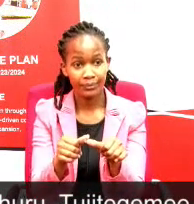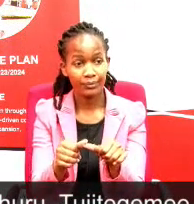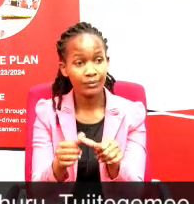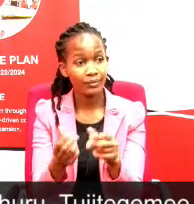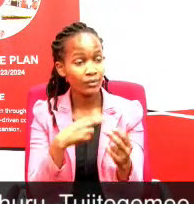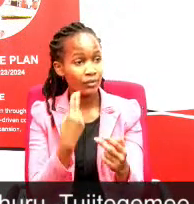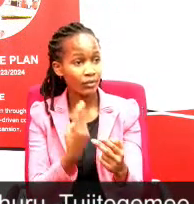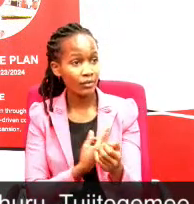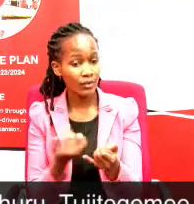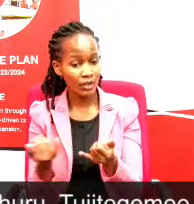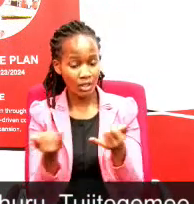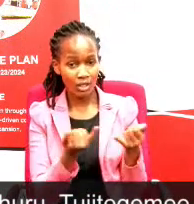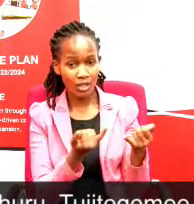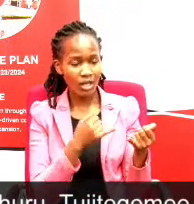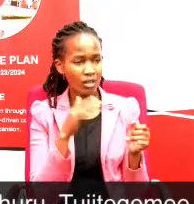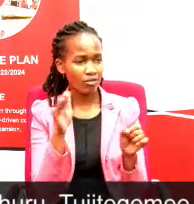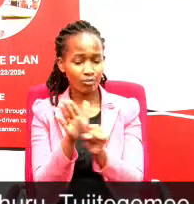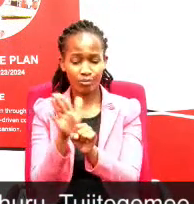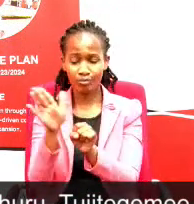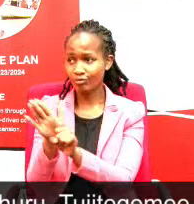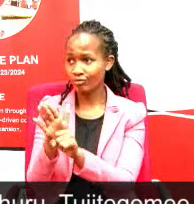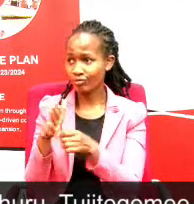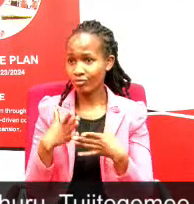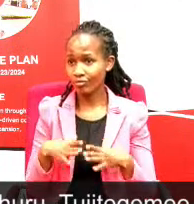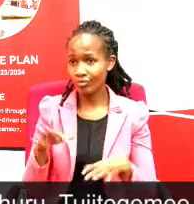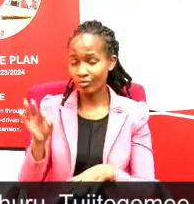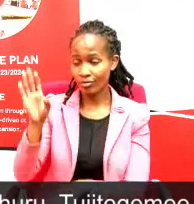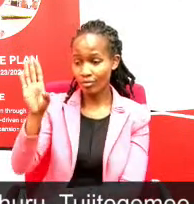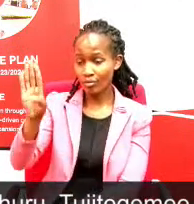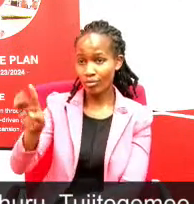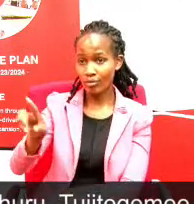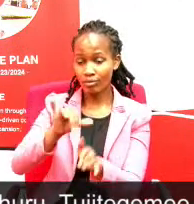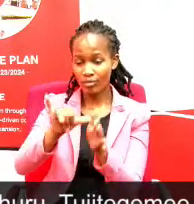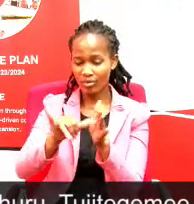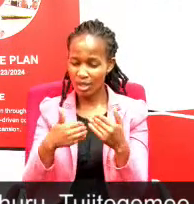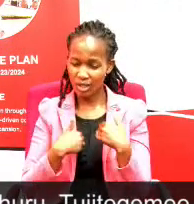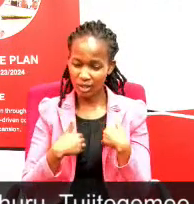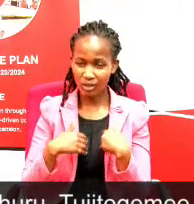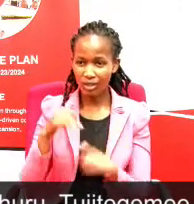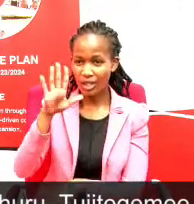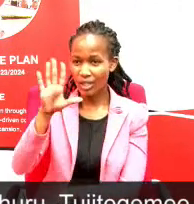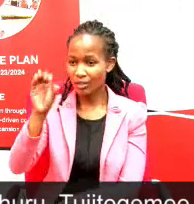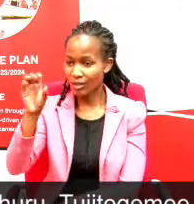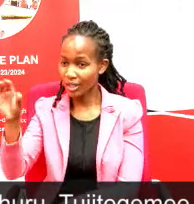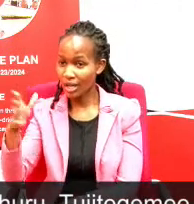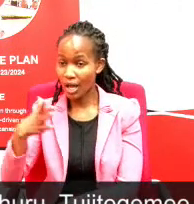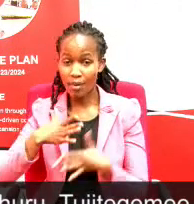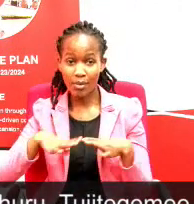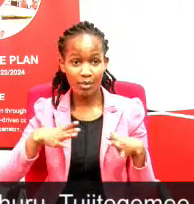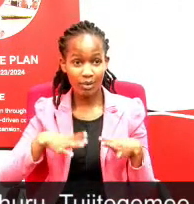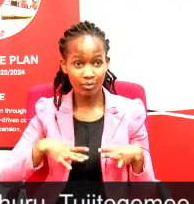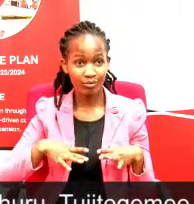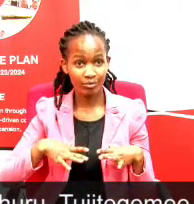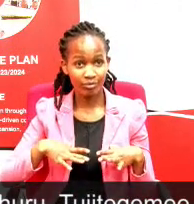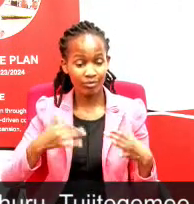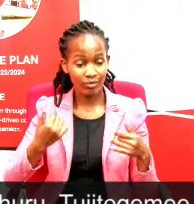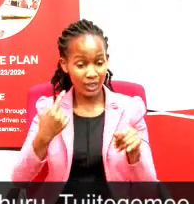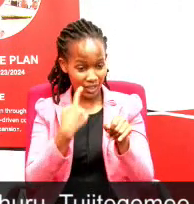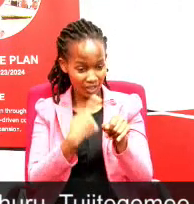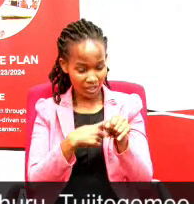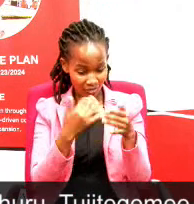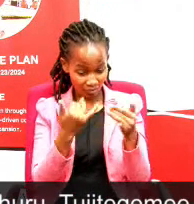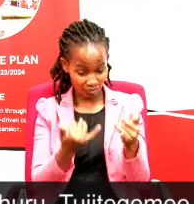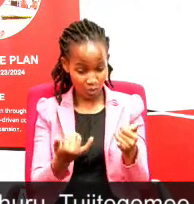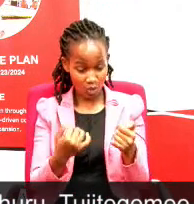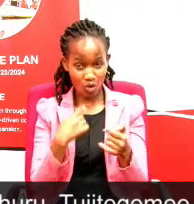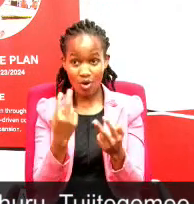watching and invite as many people as possible. On Facebook and YouTube, we have about 500 people as at this minute